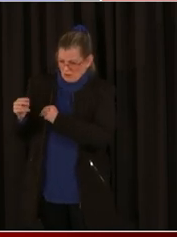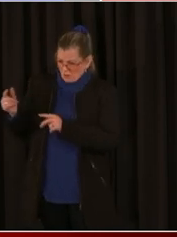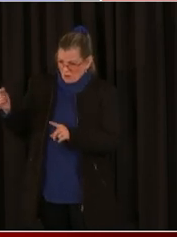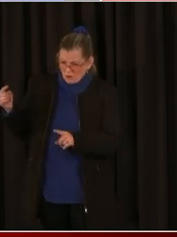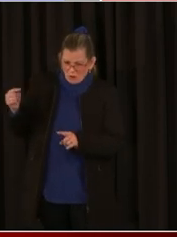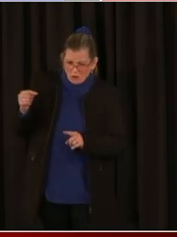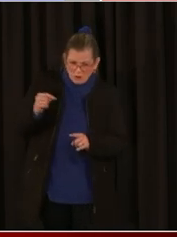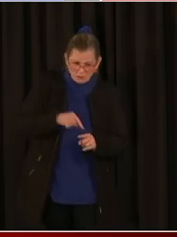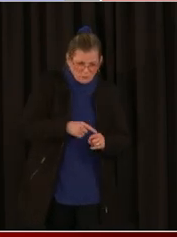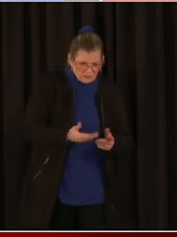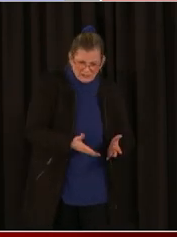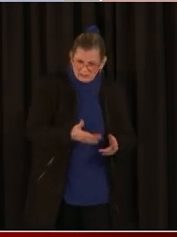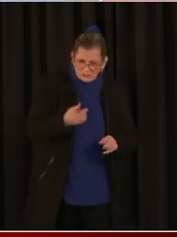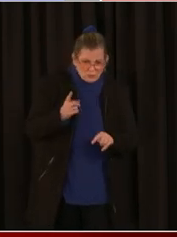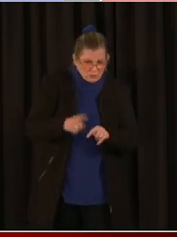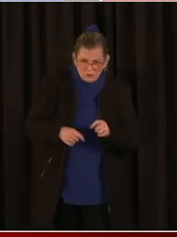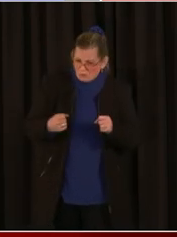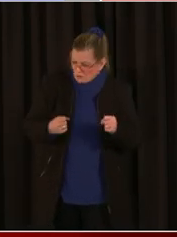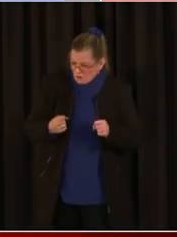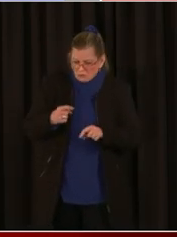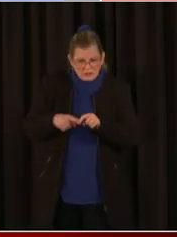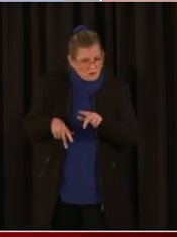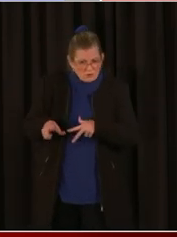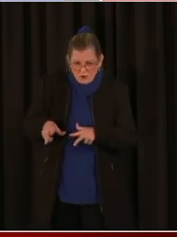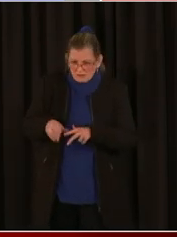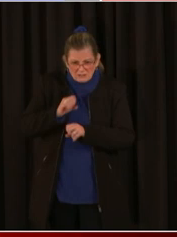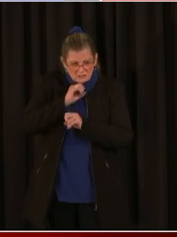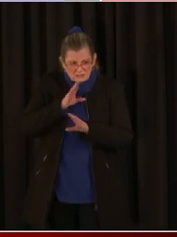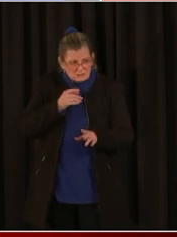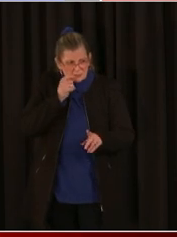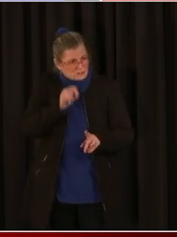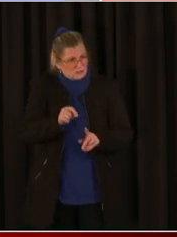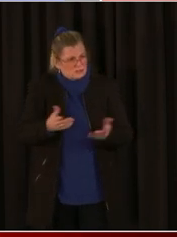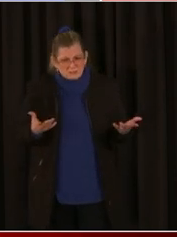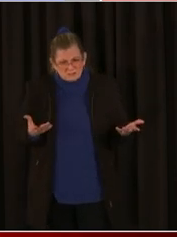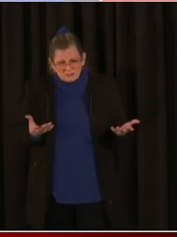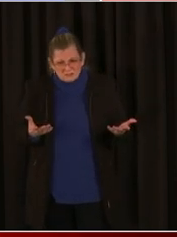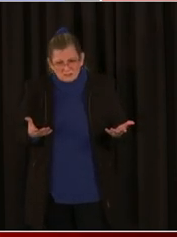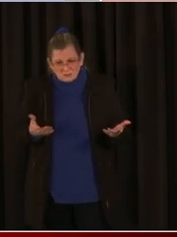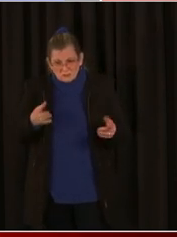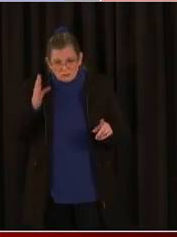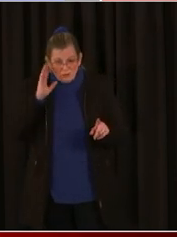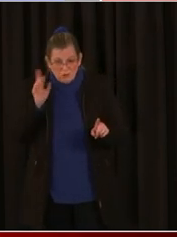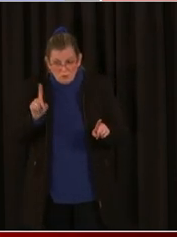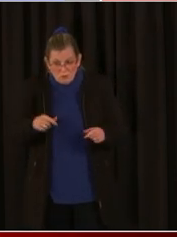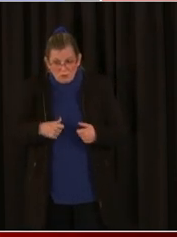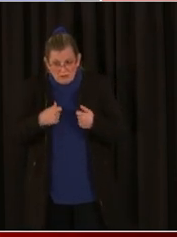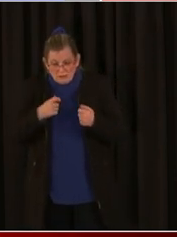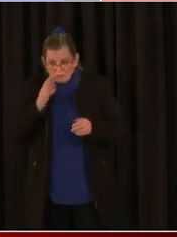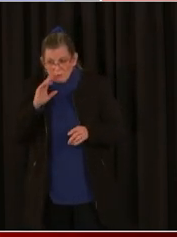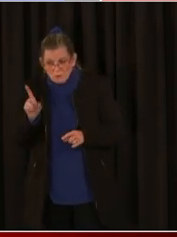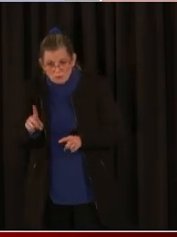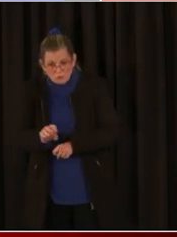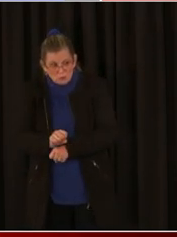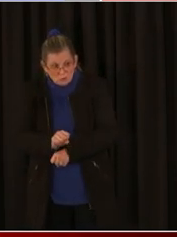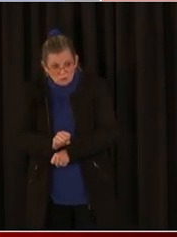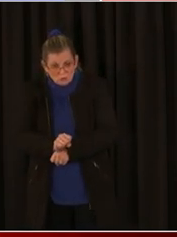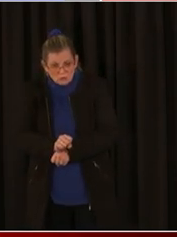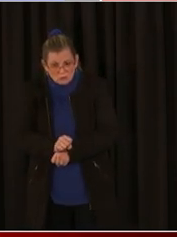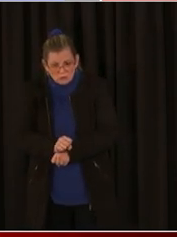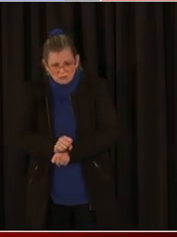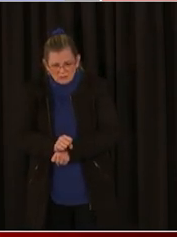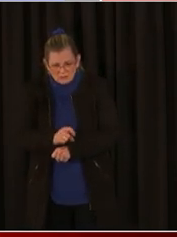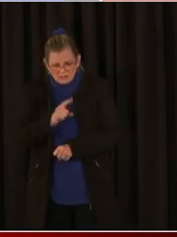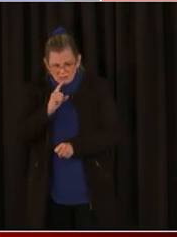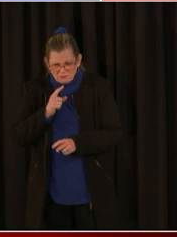it impassable by cars or pedestrians. Knowing where you live and where you work,